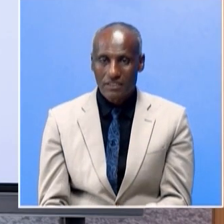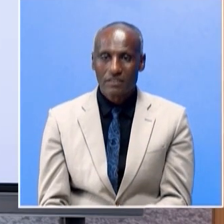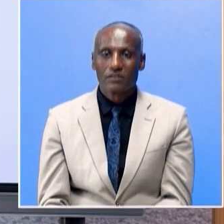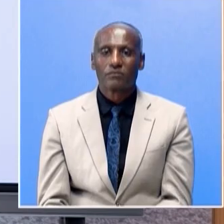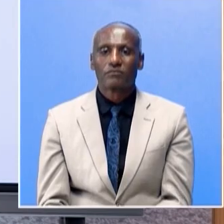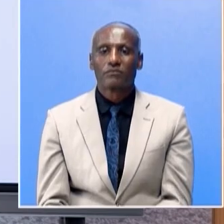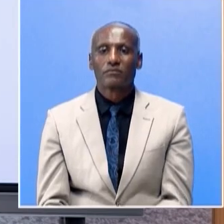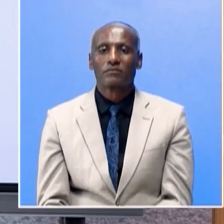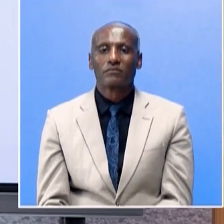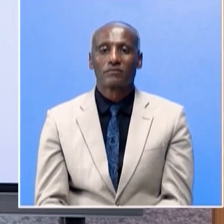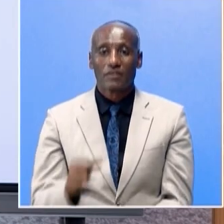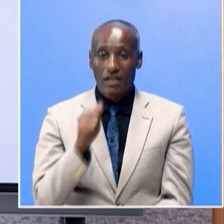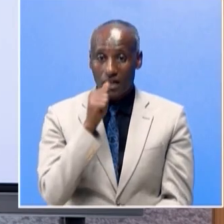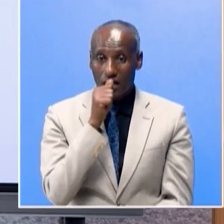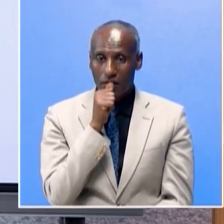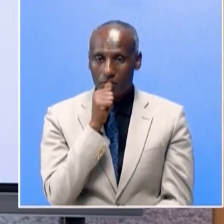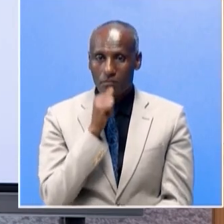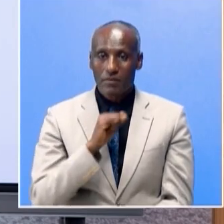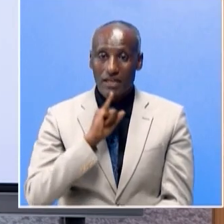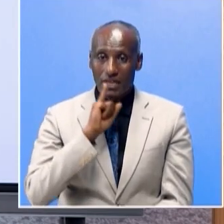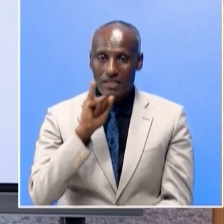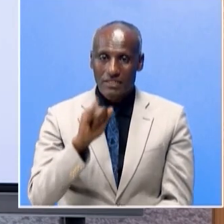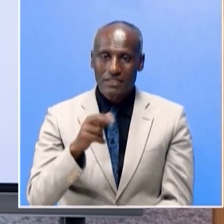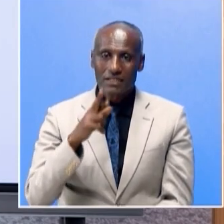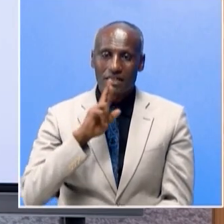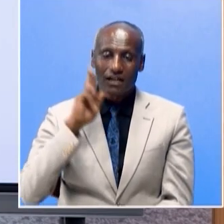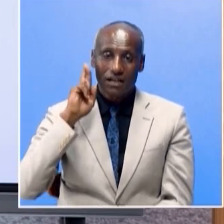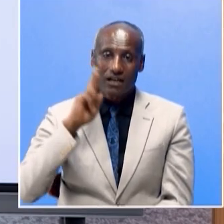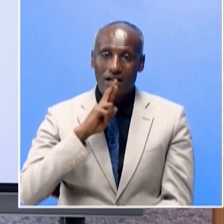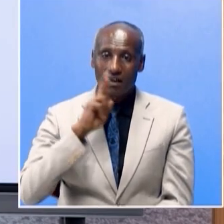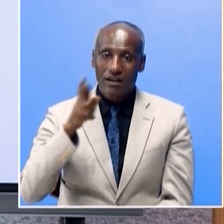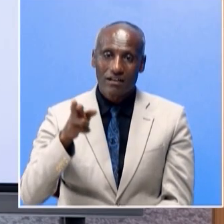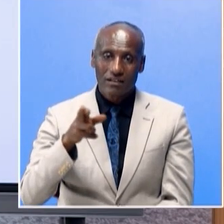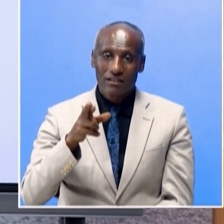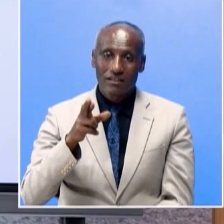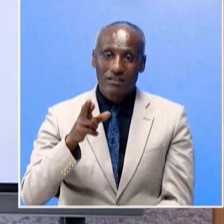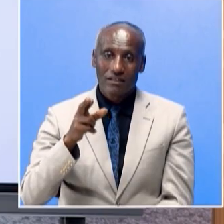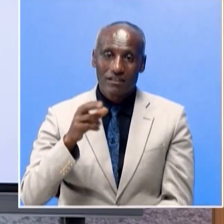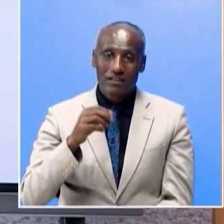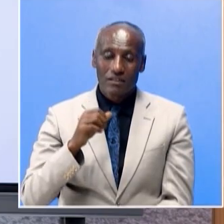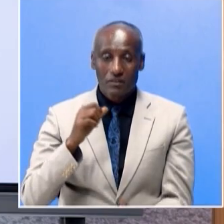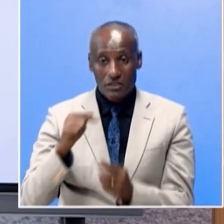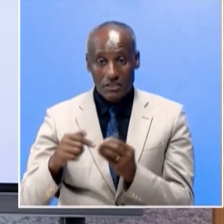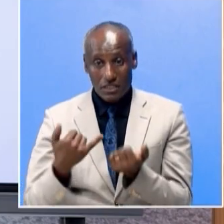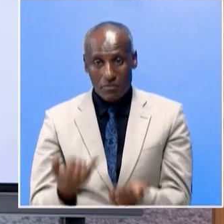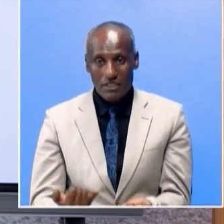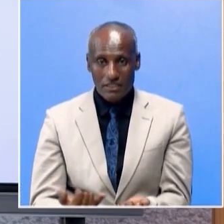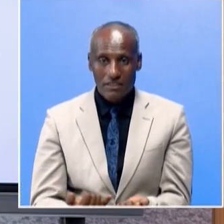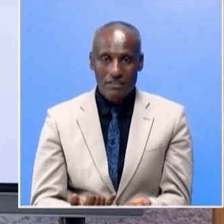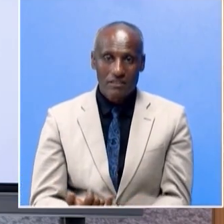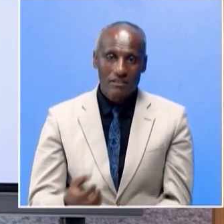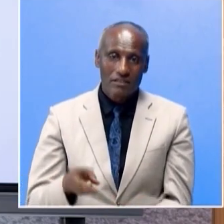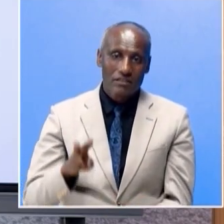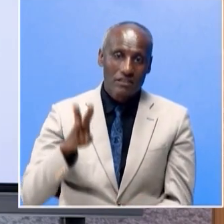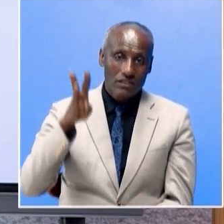saying am, is, are, we're talking about ability in the present, okay? When we're talking about something